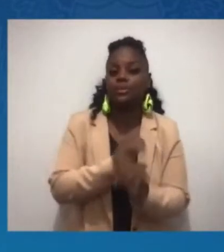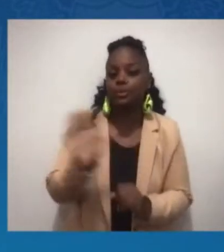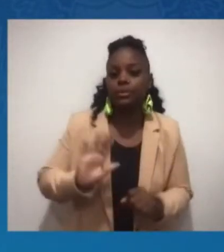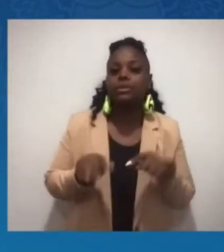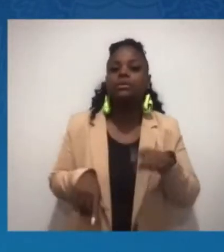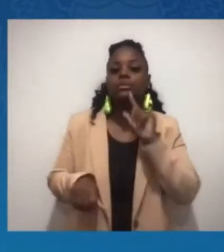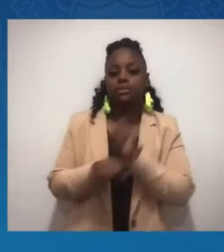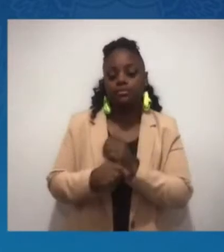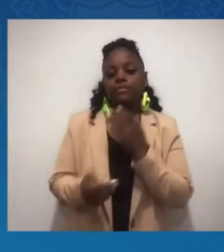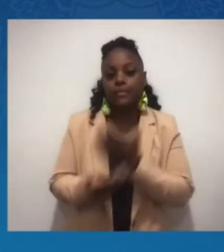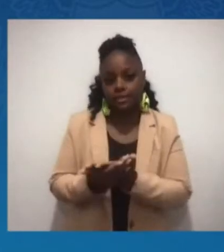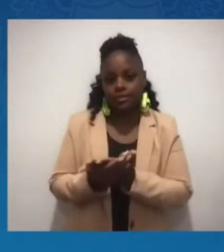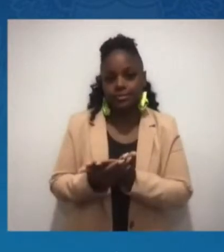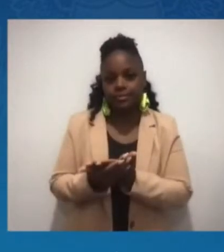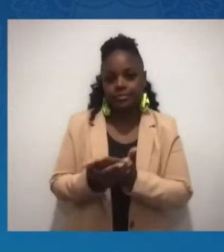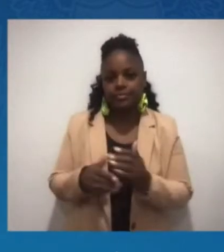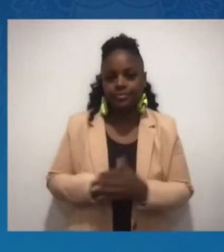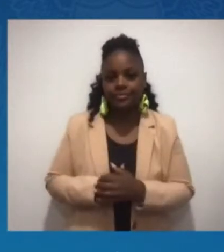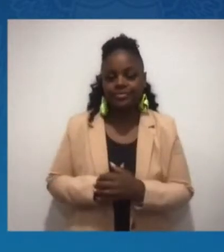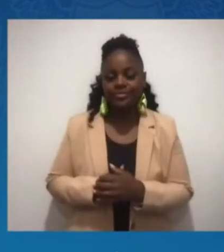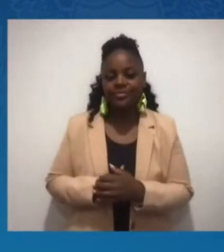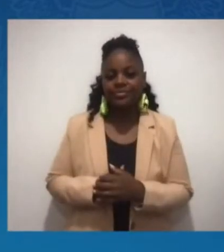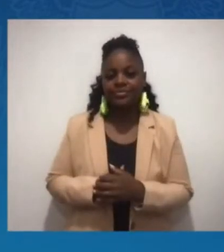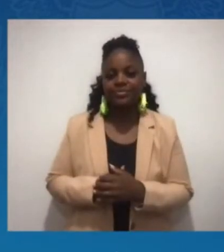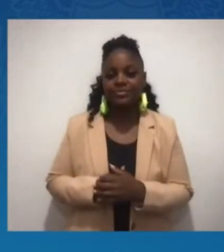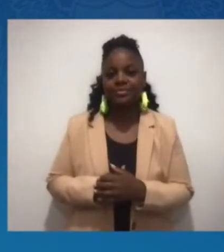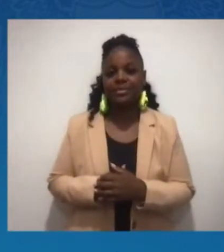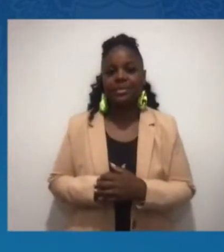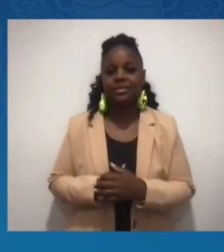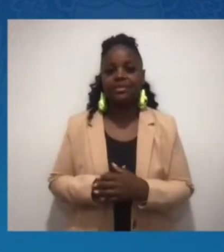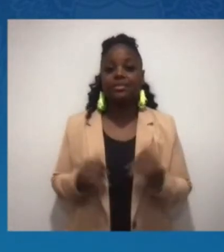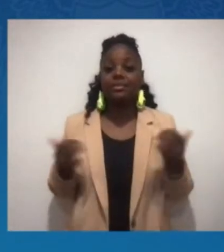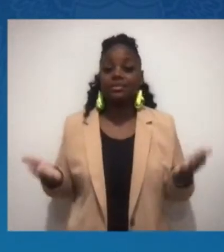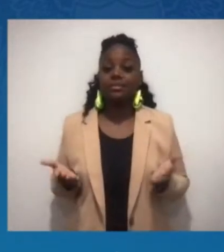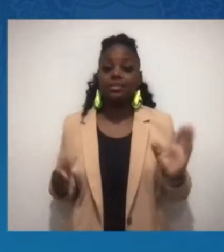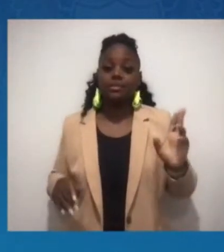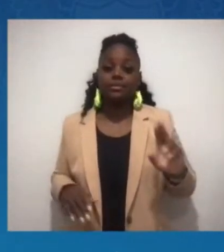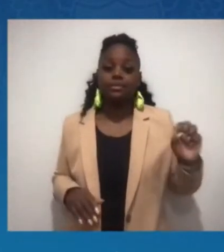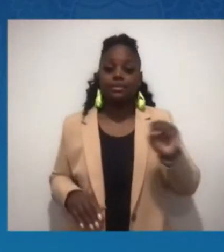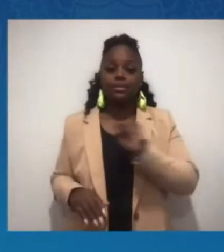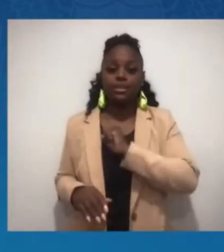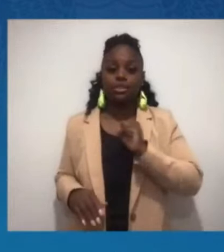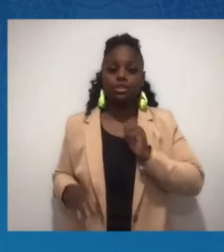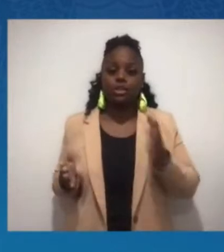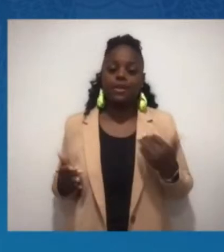So there's this thing in the United States Senate called filibuster.